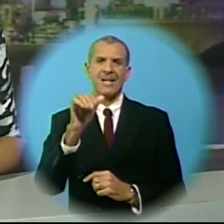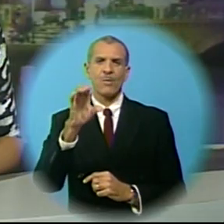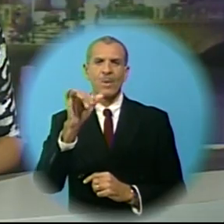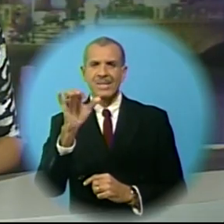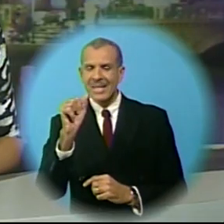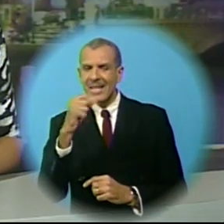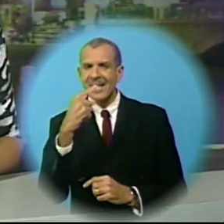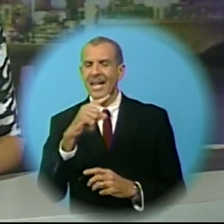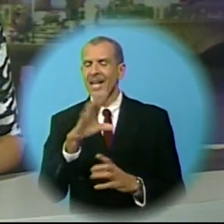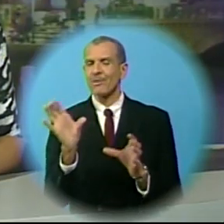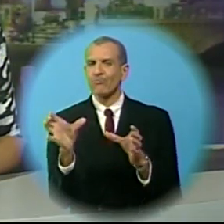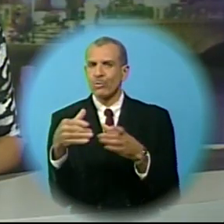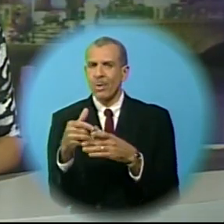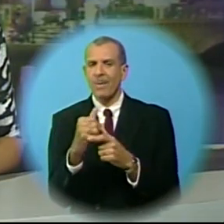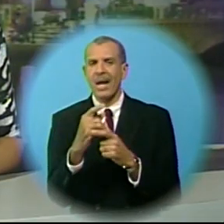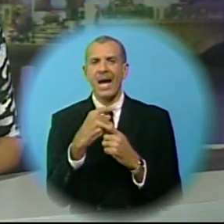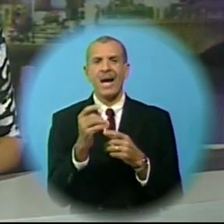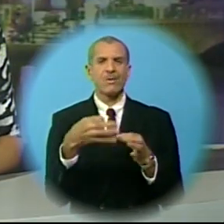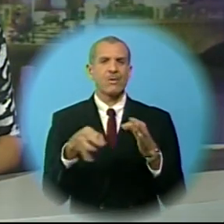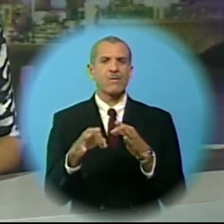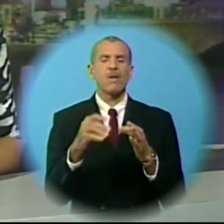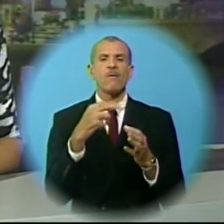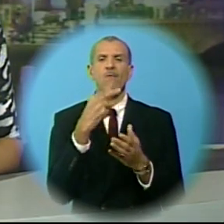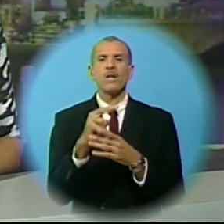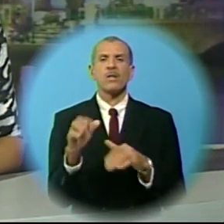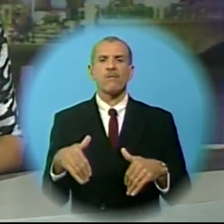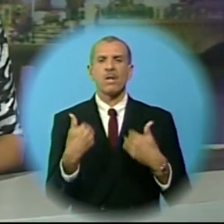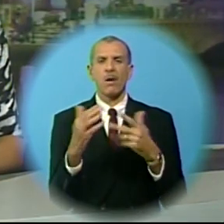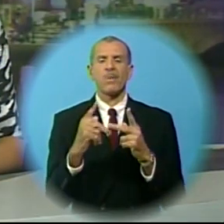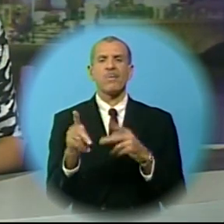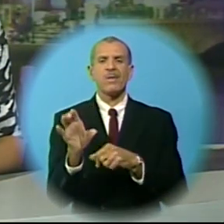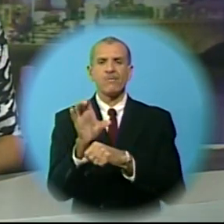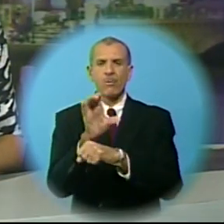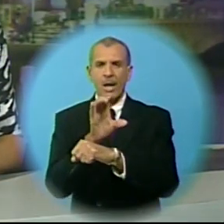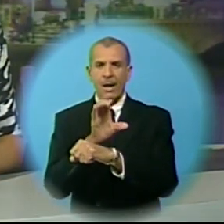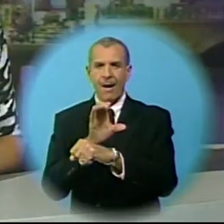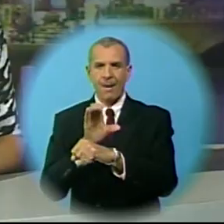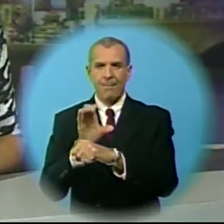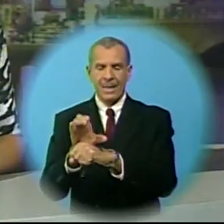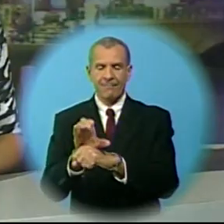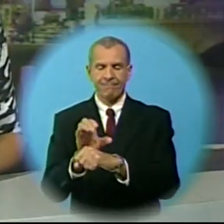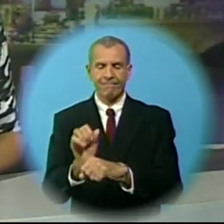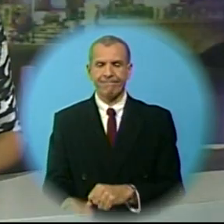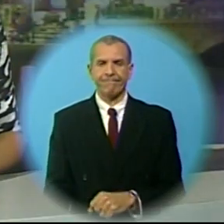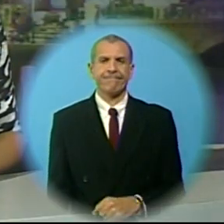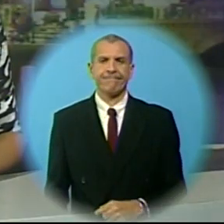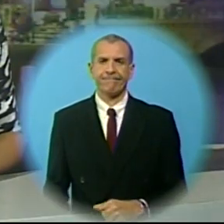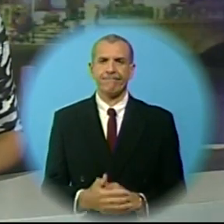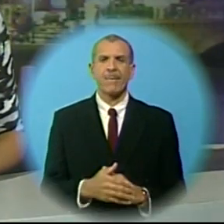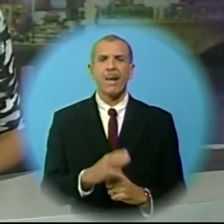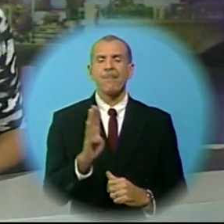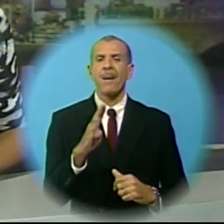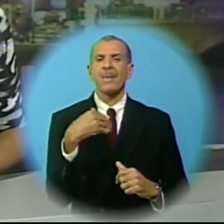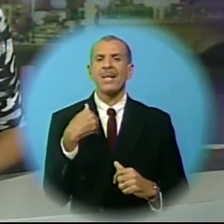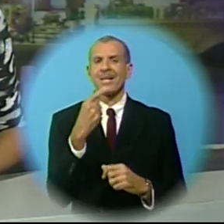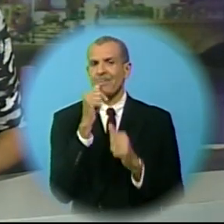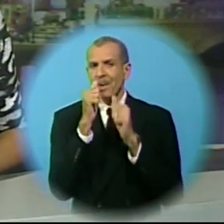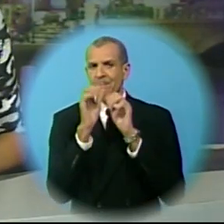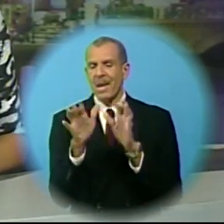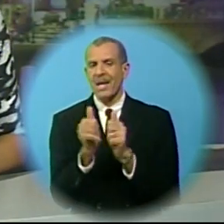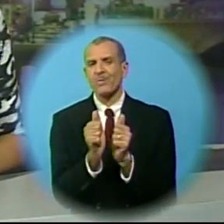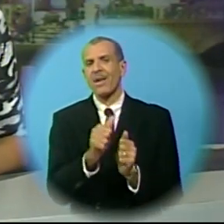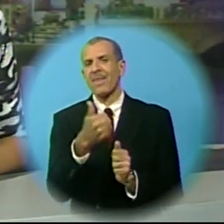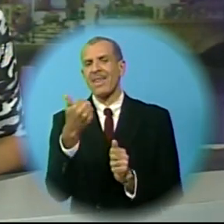national youth councils and represents the voice of youth for the Caribbean. Barbados has been blessed with